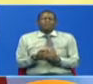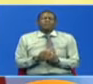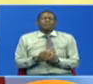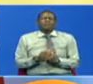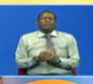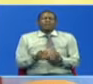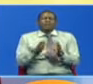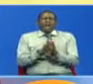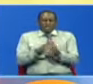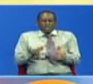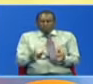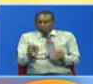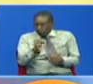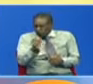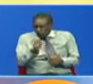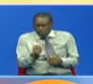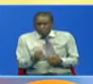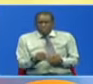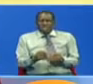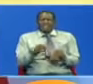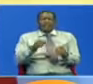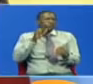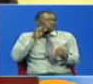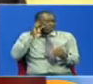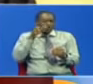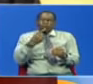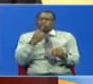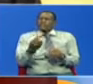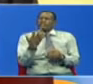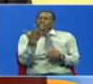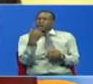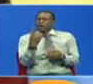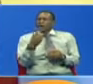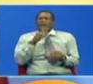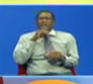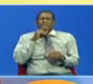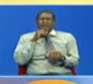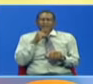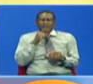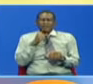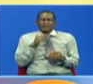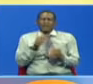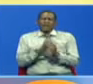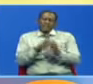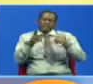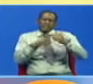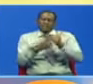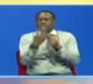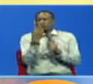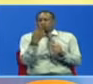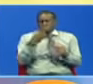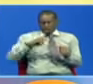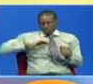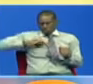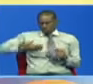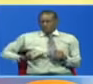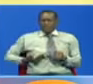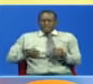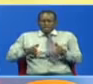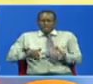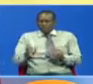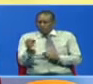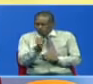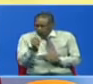and in terms of age, in terms of gender, 151 are males, 62 are females. In terms of